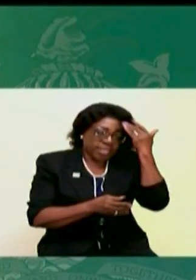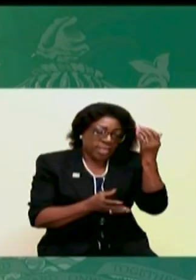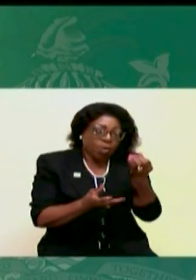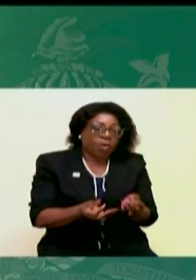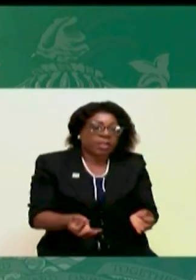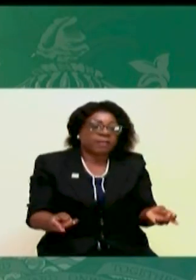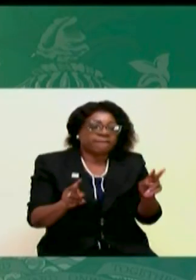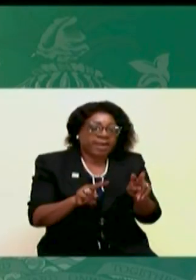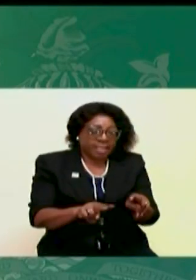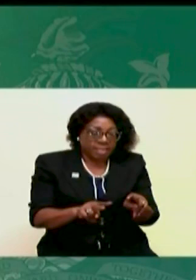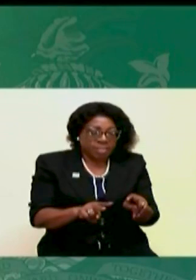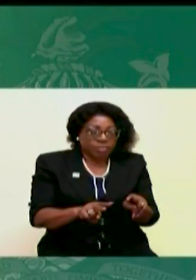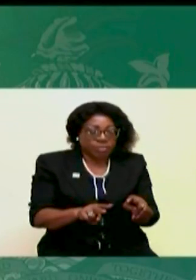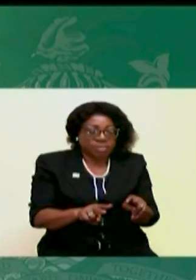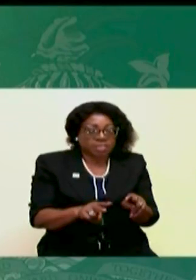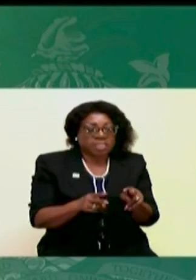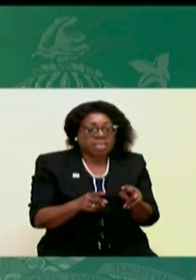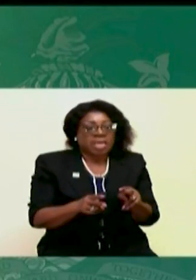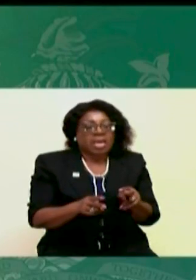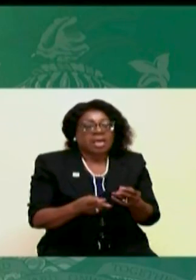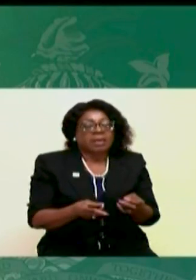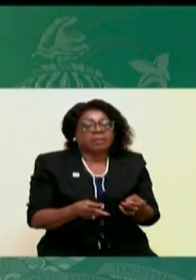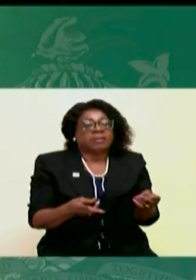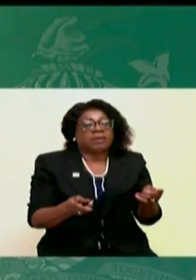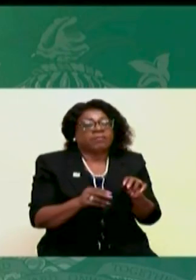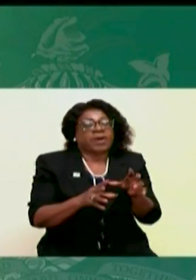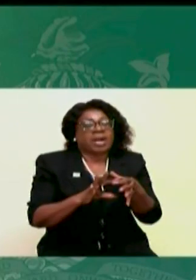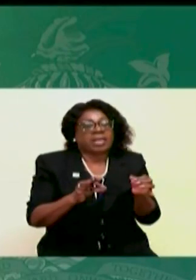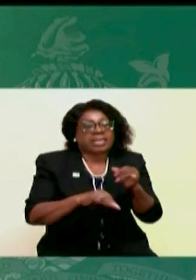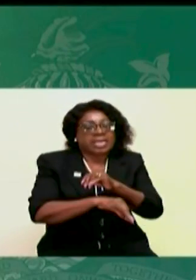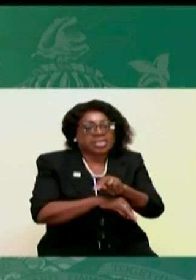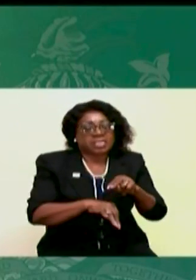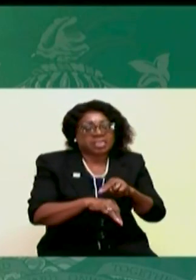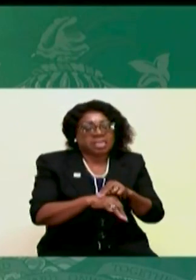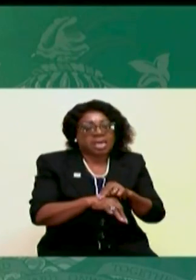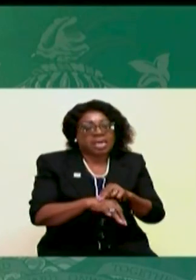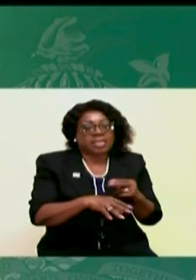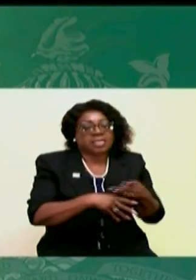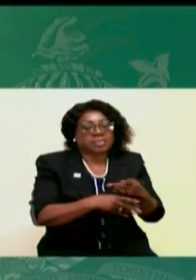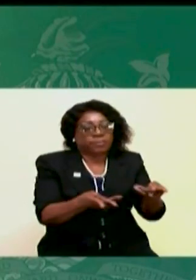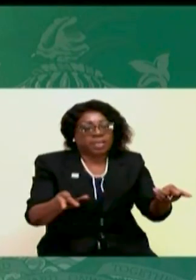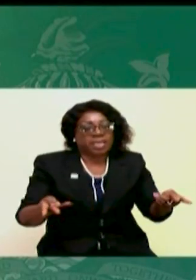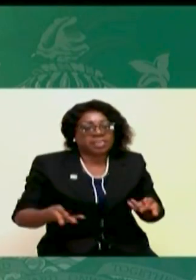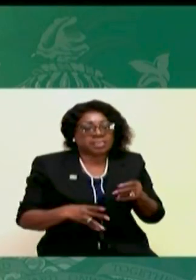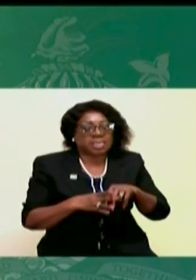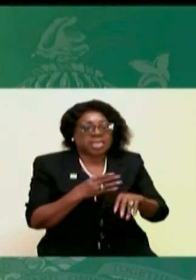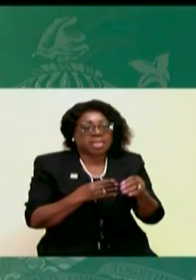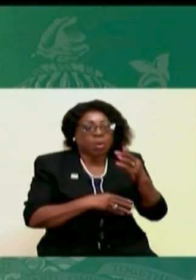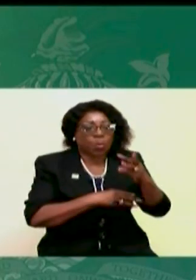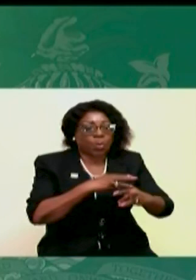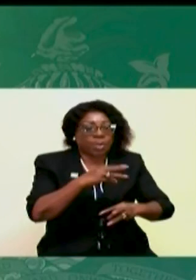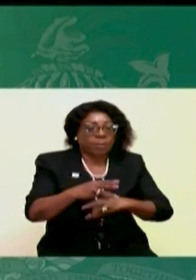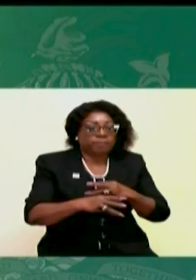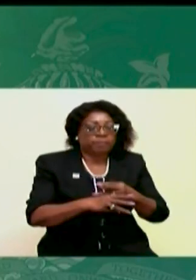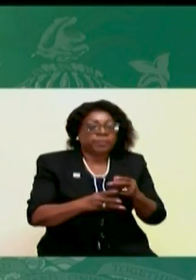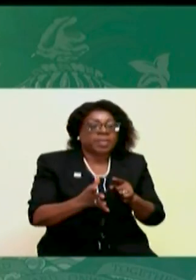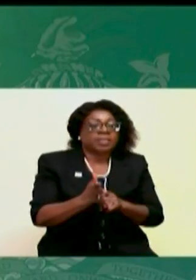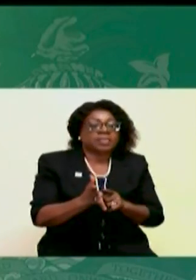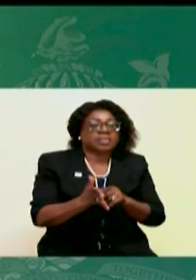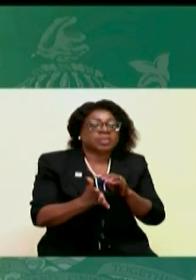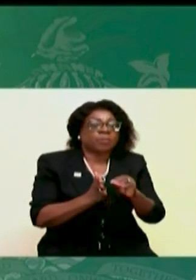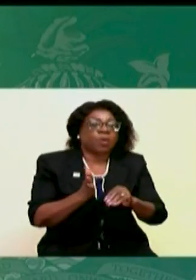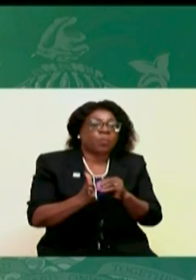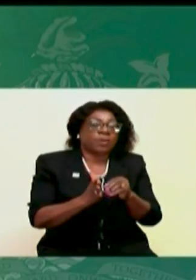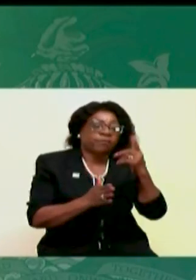the significance of our nation and its place in the world. This is a moment for us to decide once and for